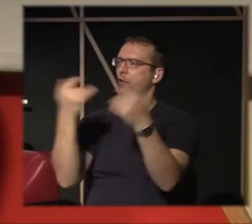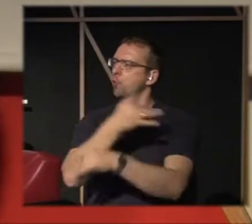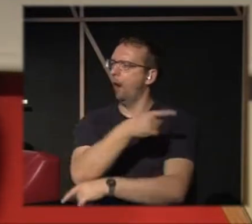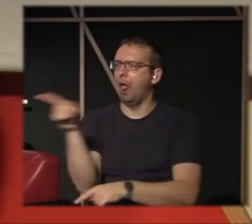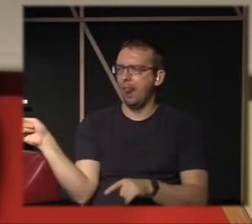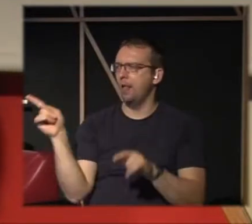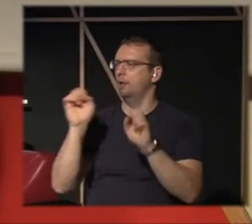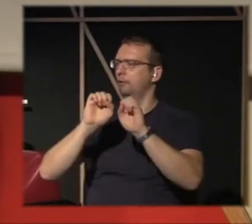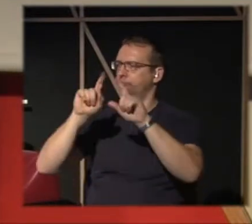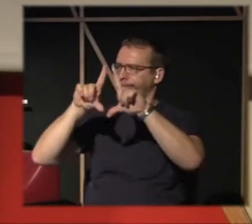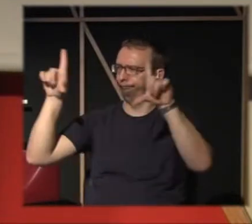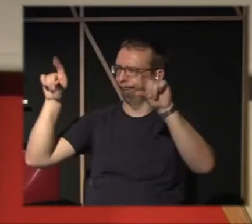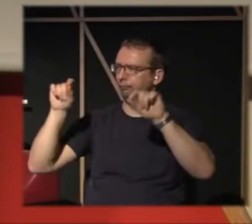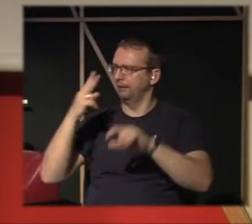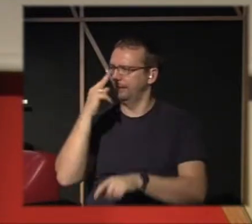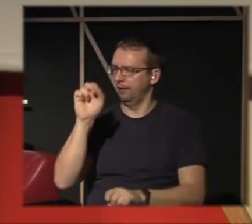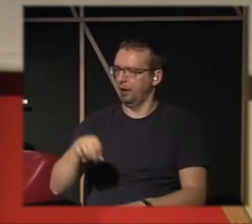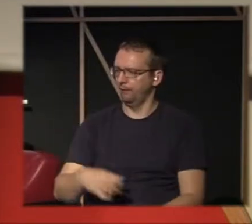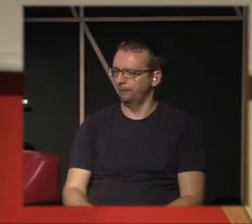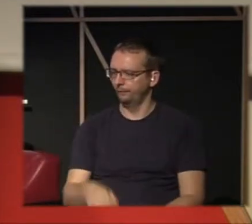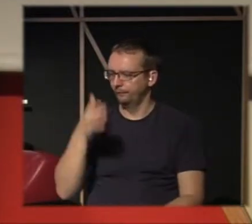as was explained earlier on.